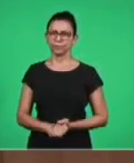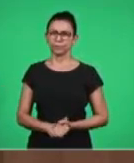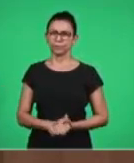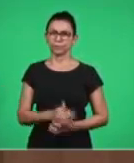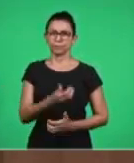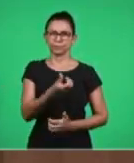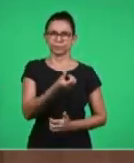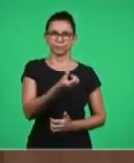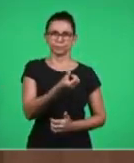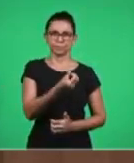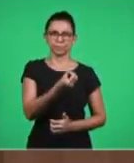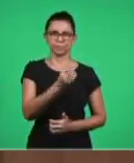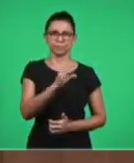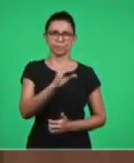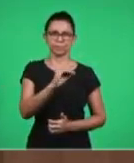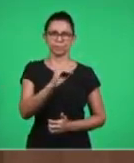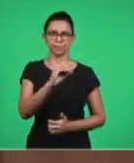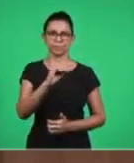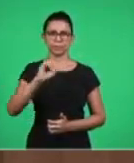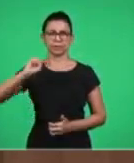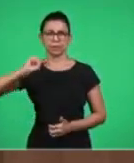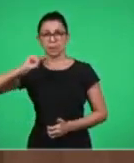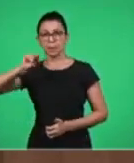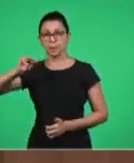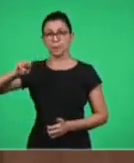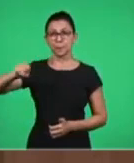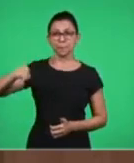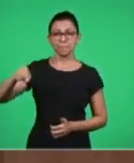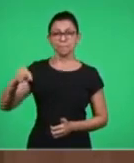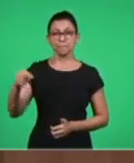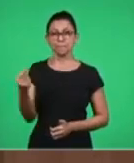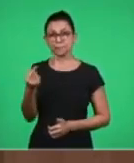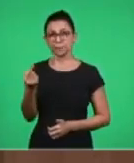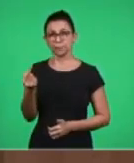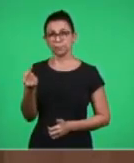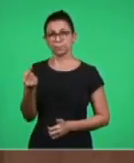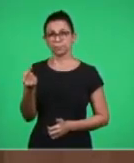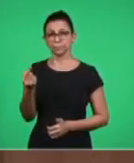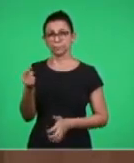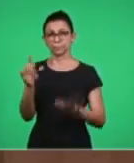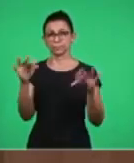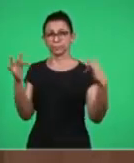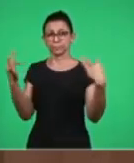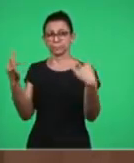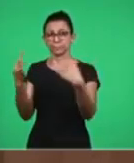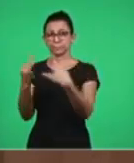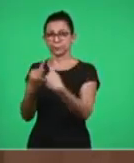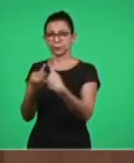600,000 homes received these messages in Israel.